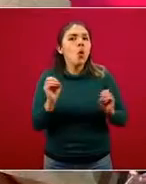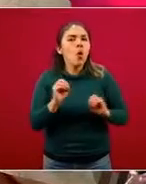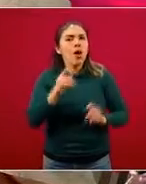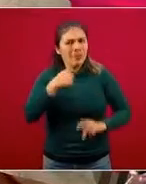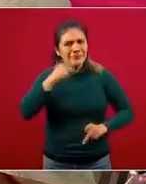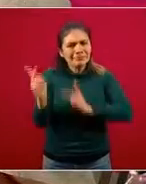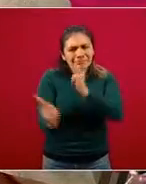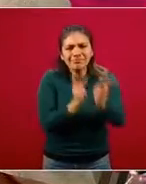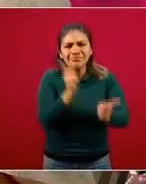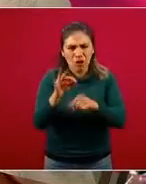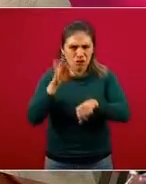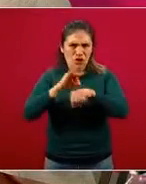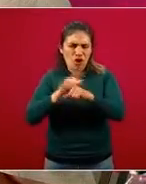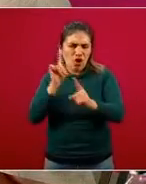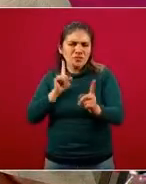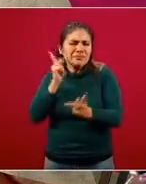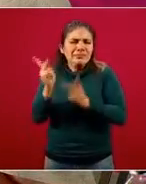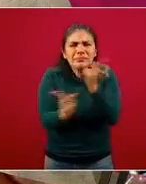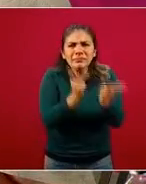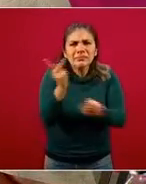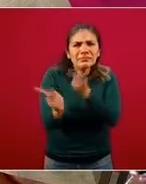didn't declare that.